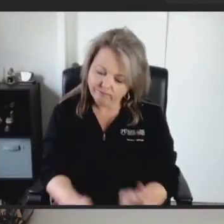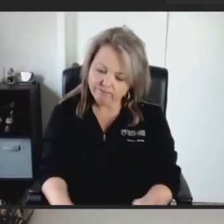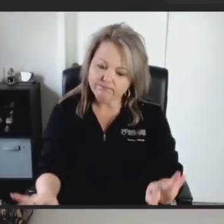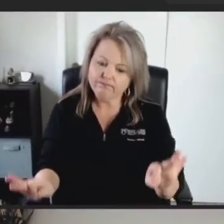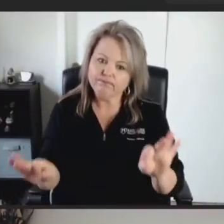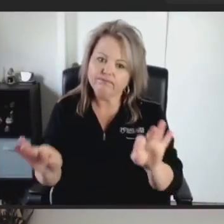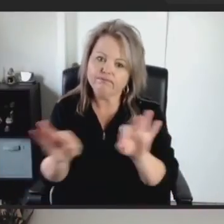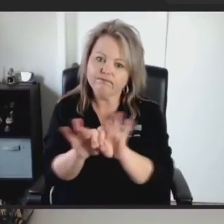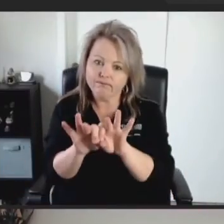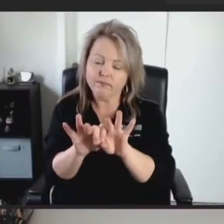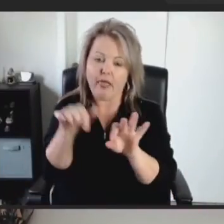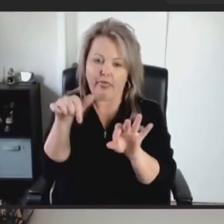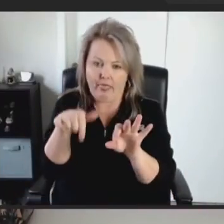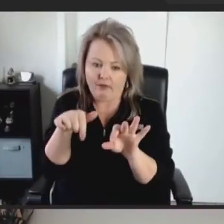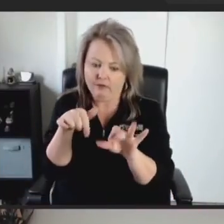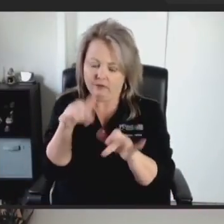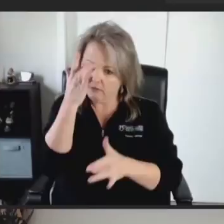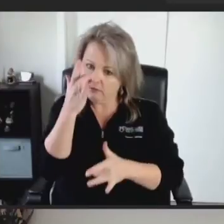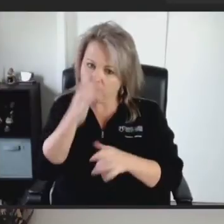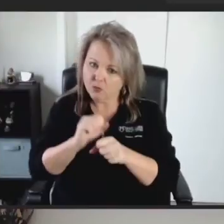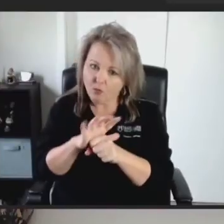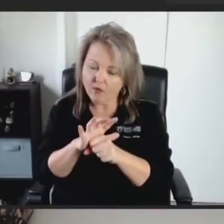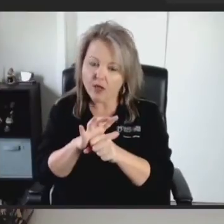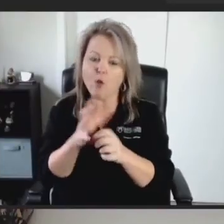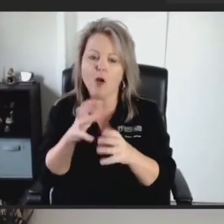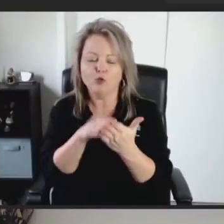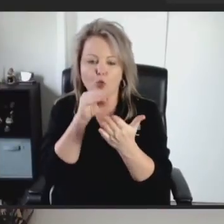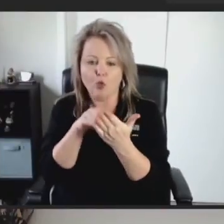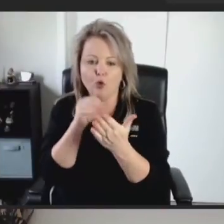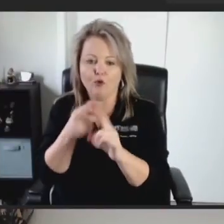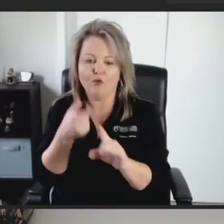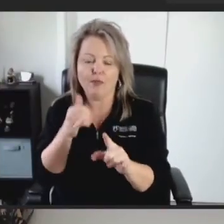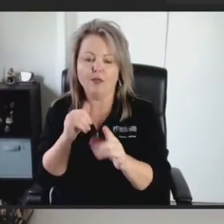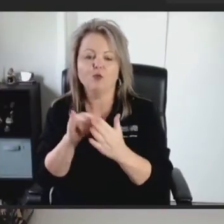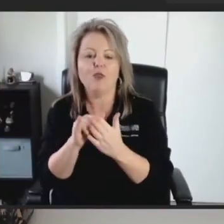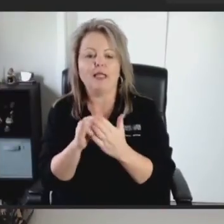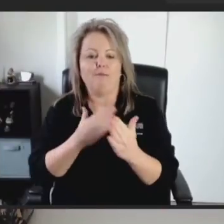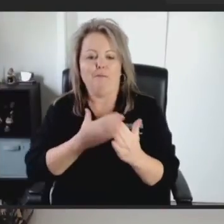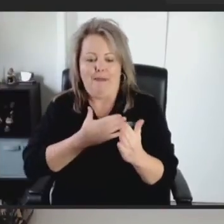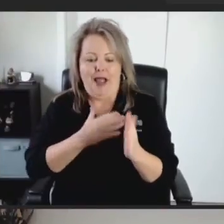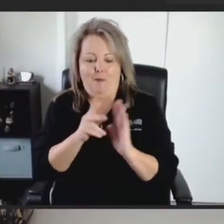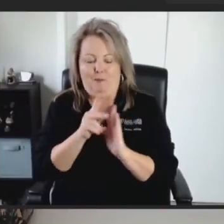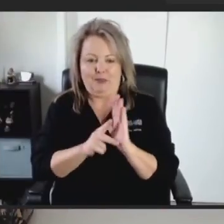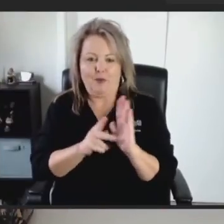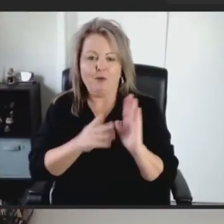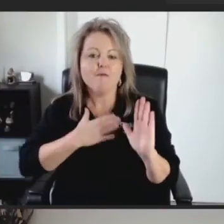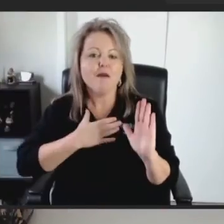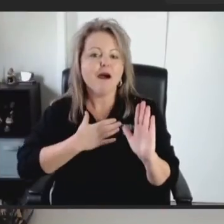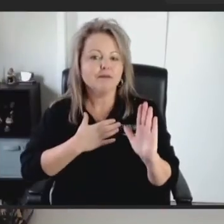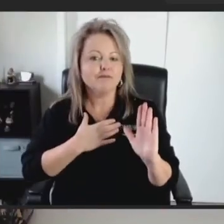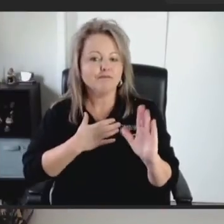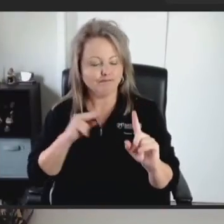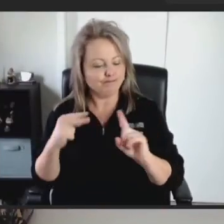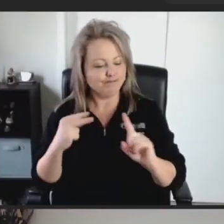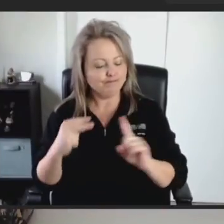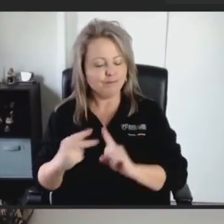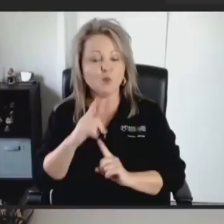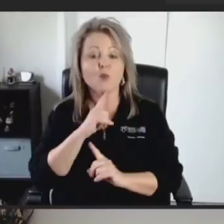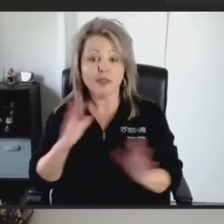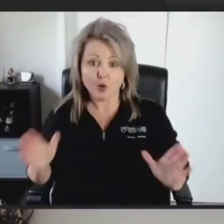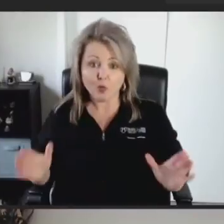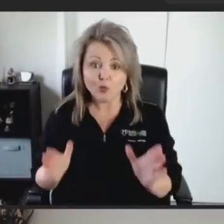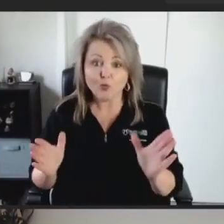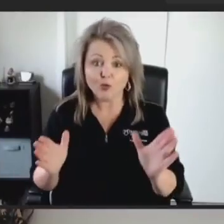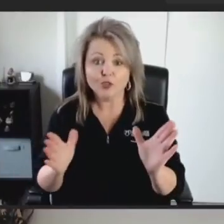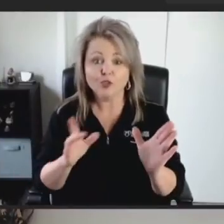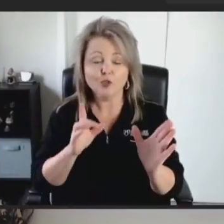pandemic. So those are my big overarching principles that we want to work from. We're really encouraged by the fact that we will have